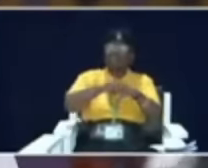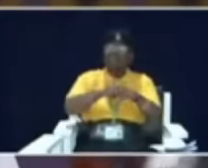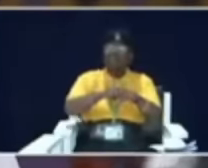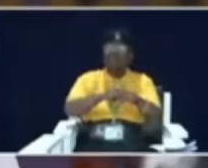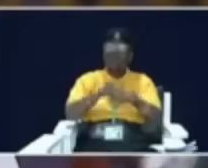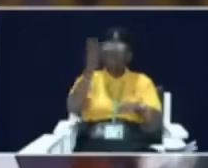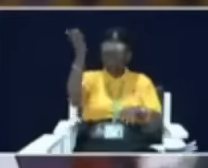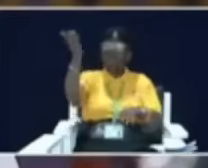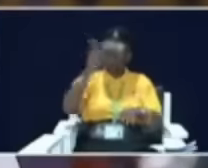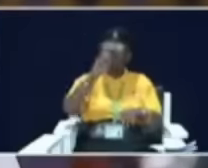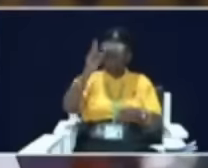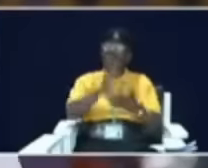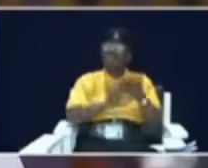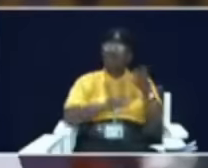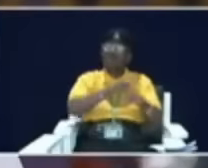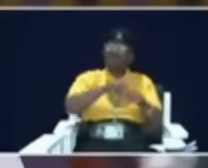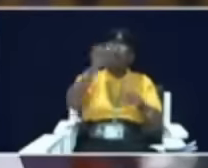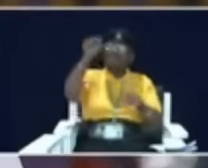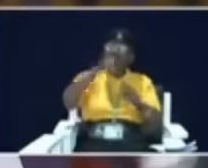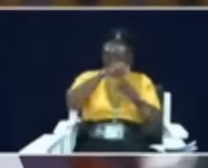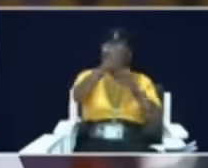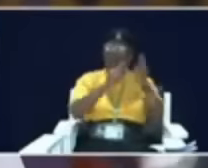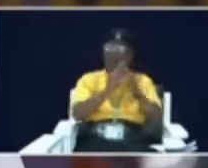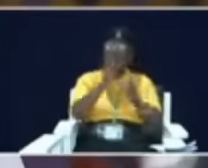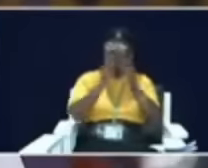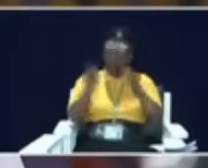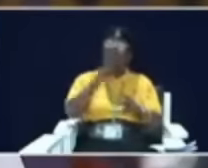There are some nations in the world that if you're a black man,